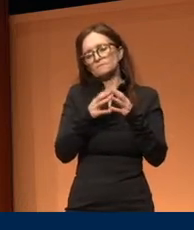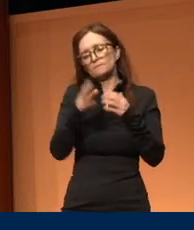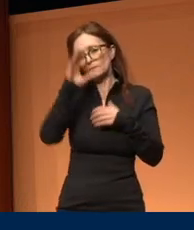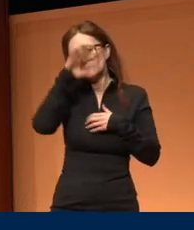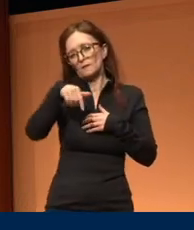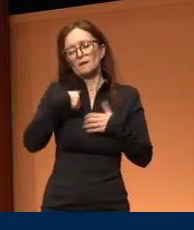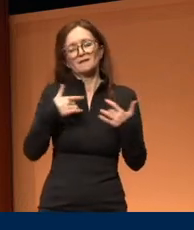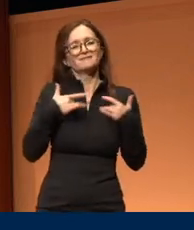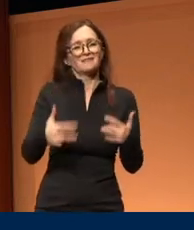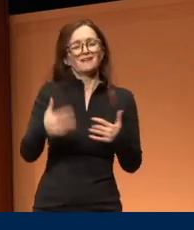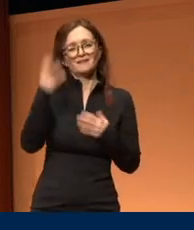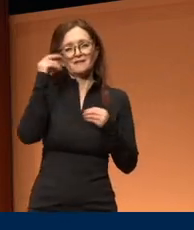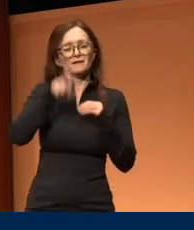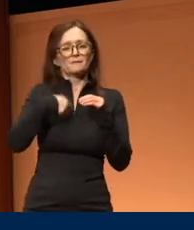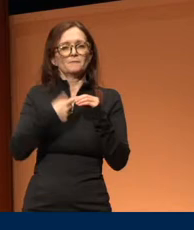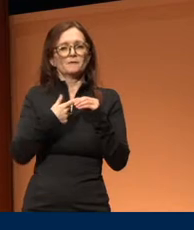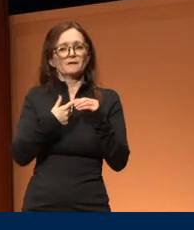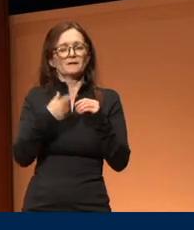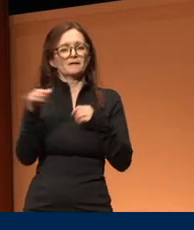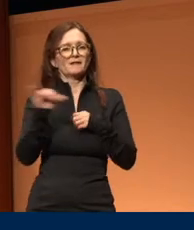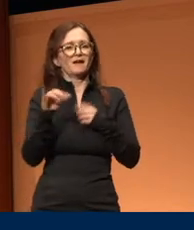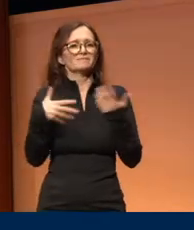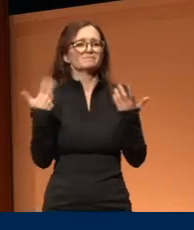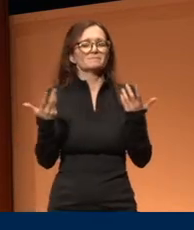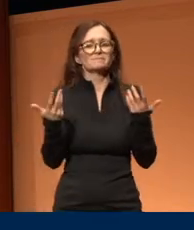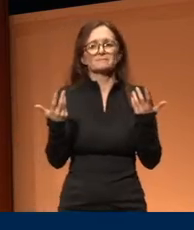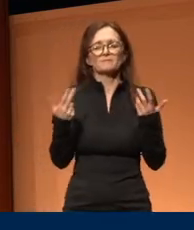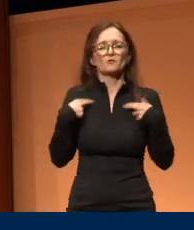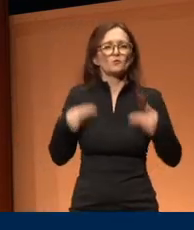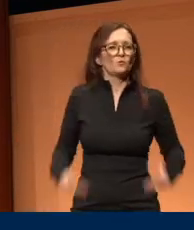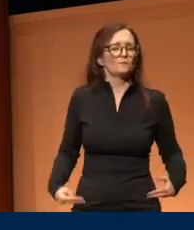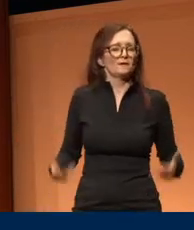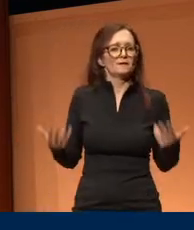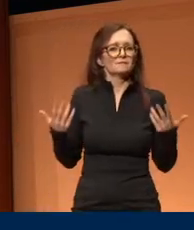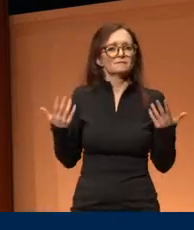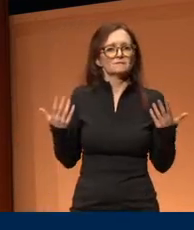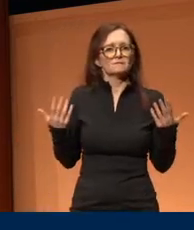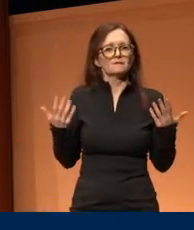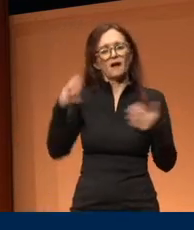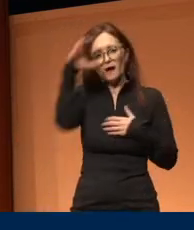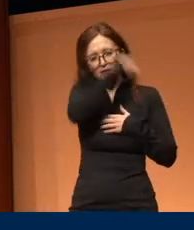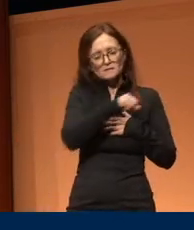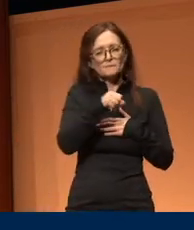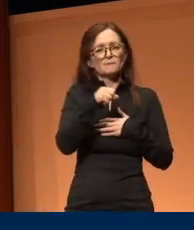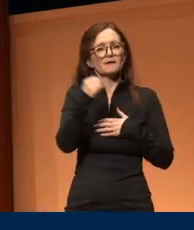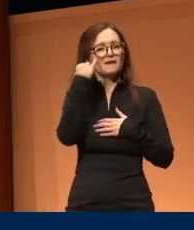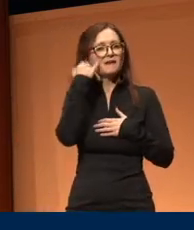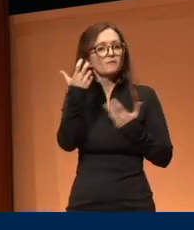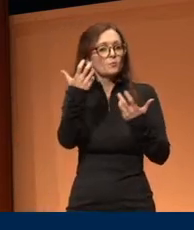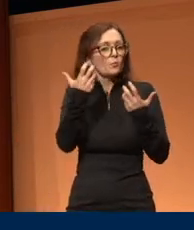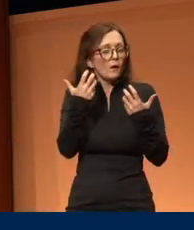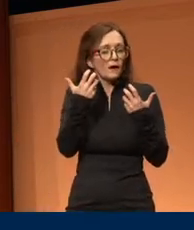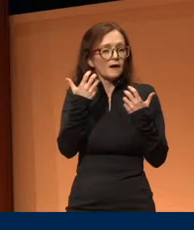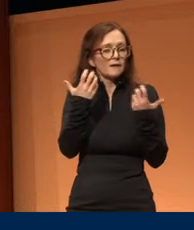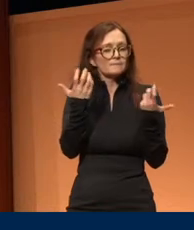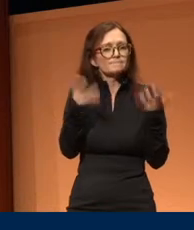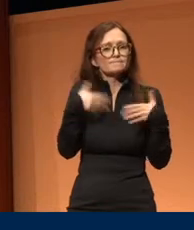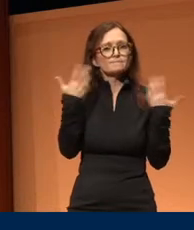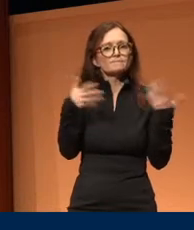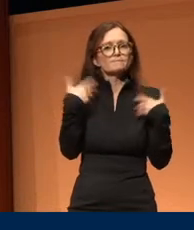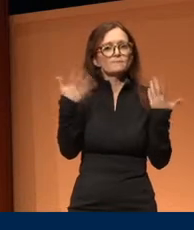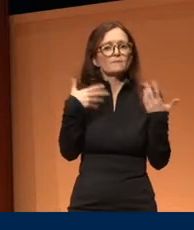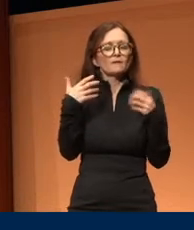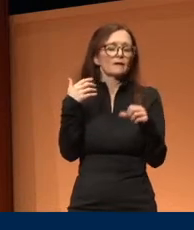I tend to think of it, I suppose it's kind of a human assumption that if you want to fight